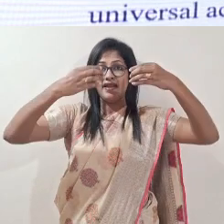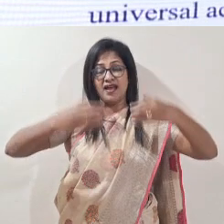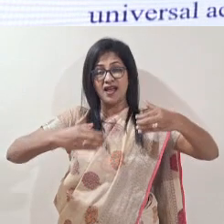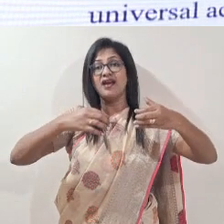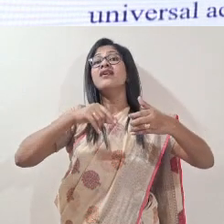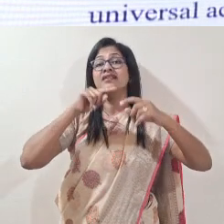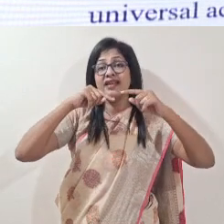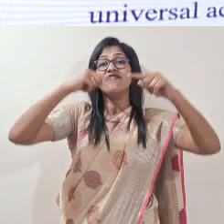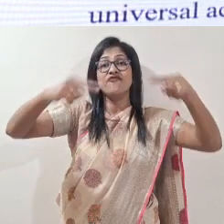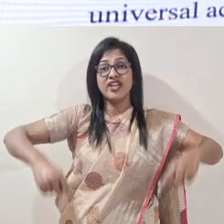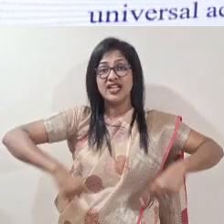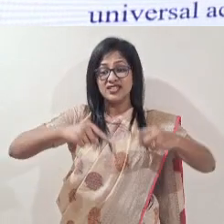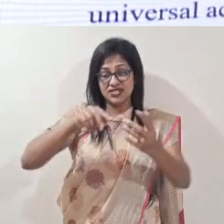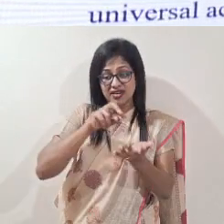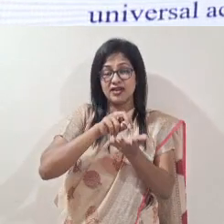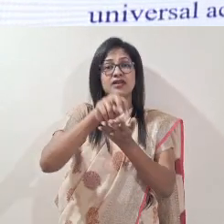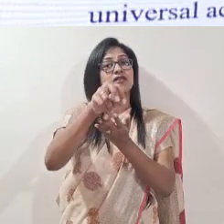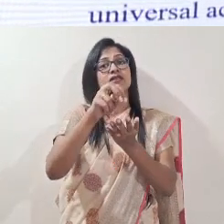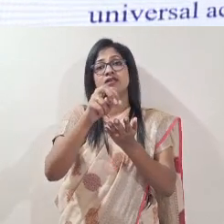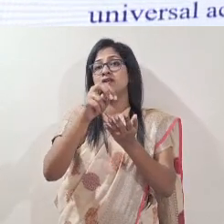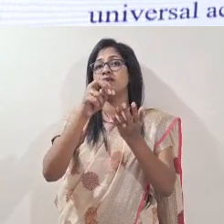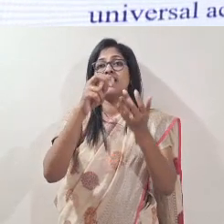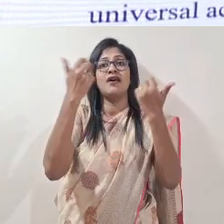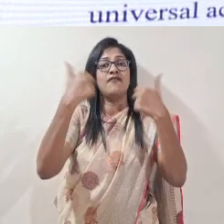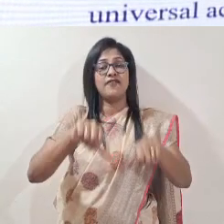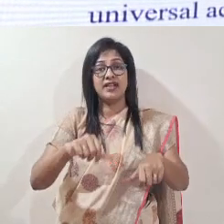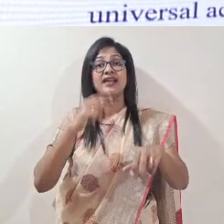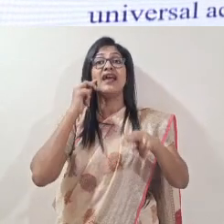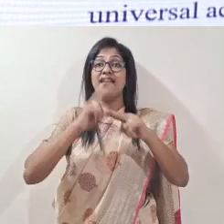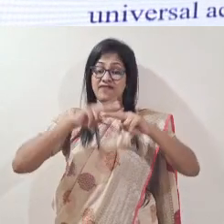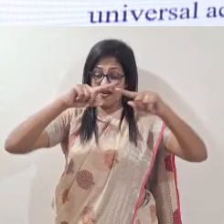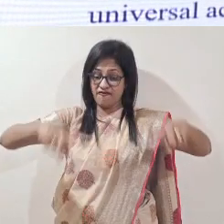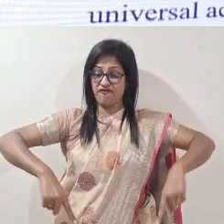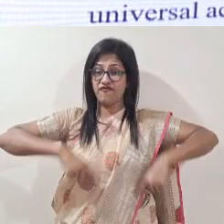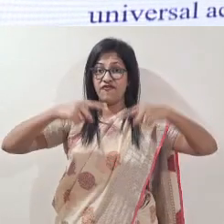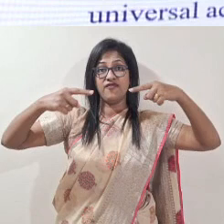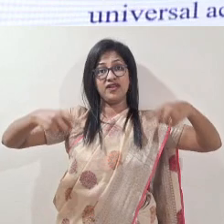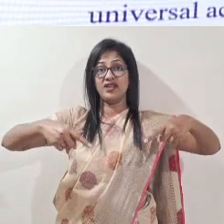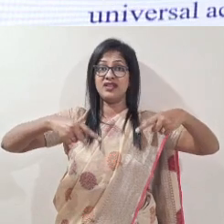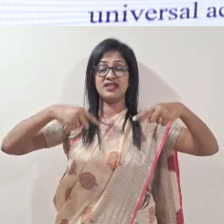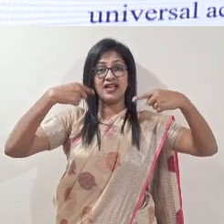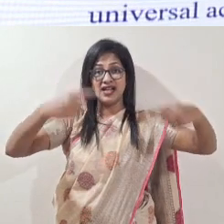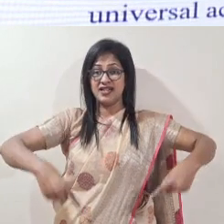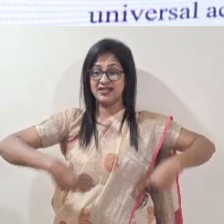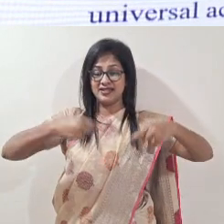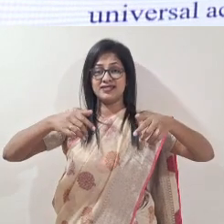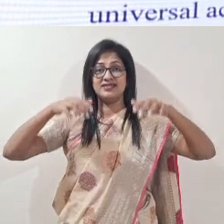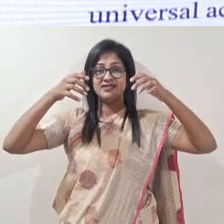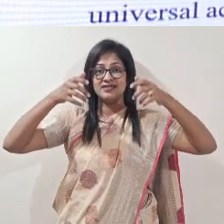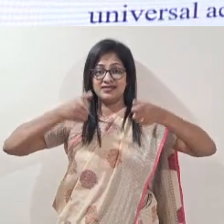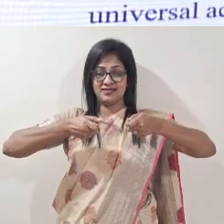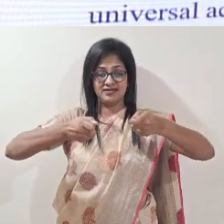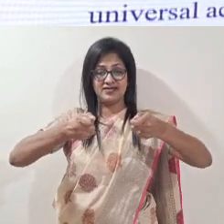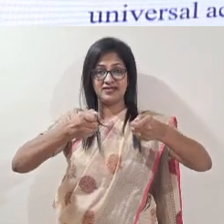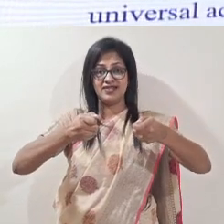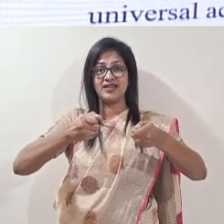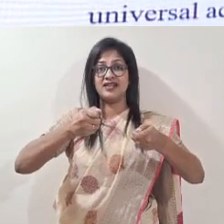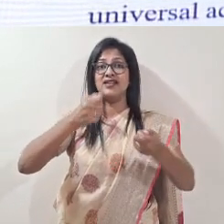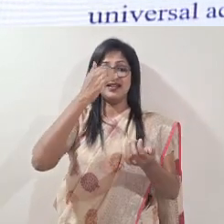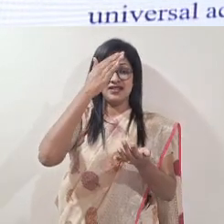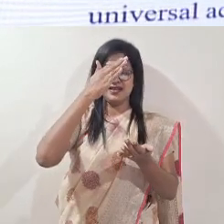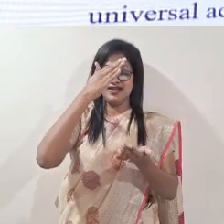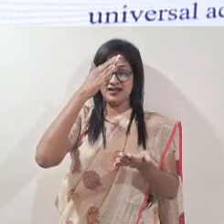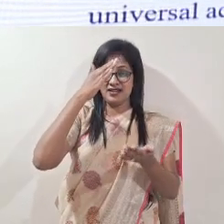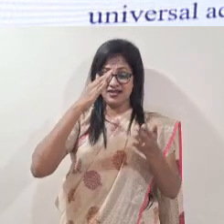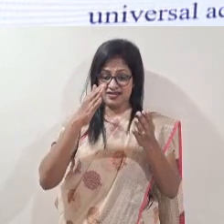wheelchair users. And if we provide the access to the wheelchair users, we tend to create a smooth way forward for